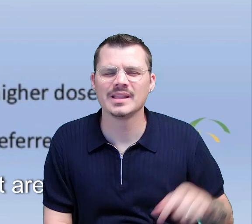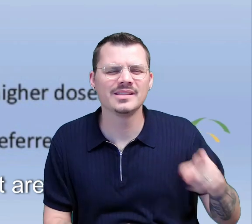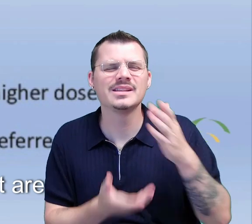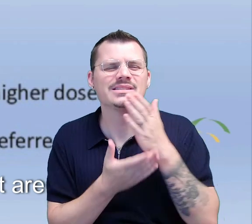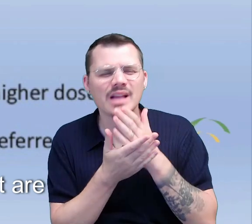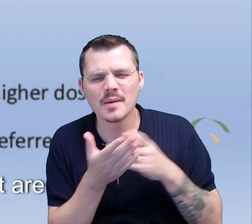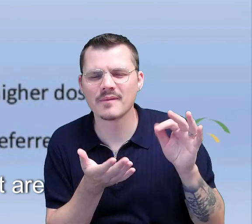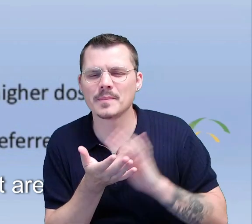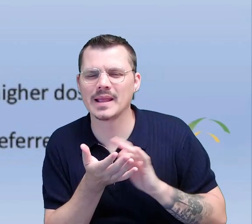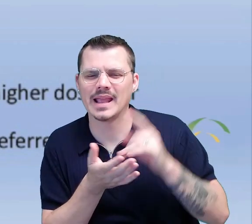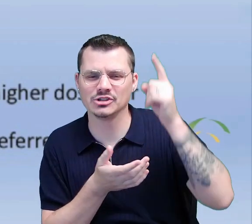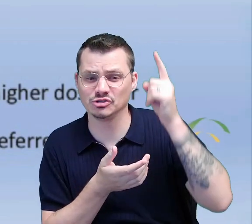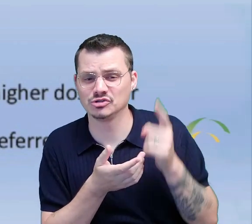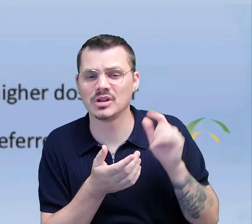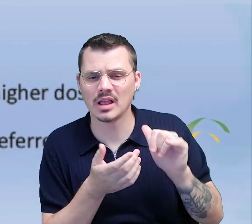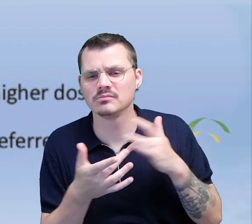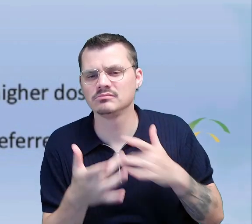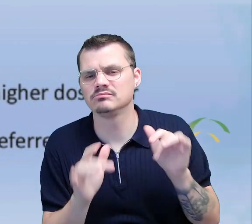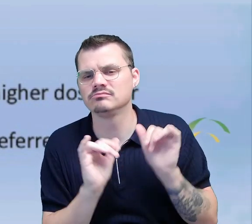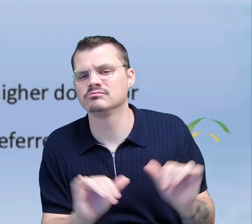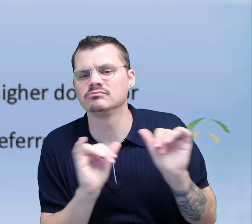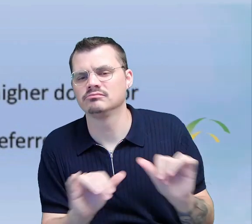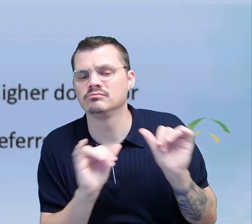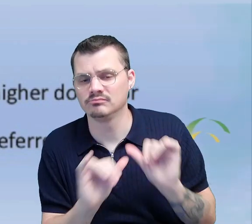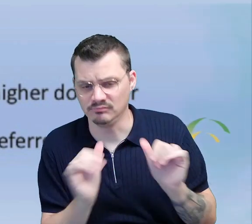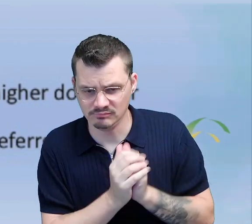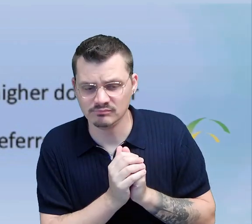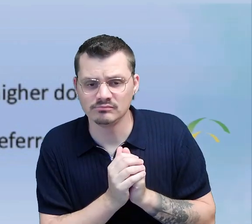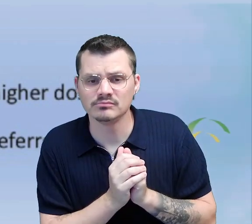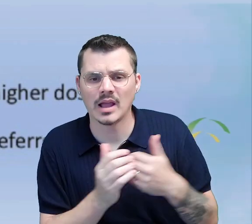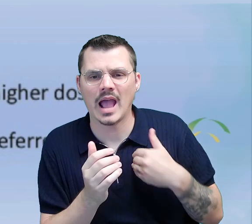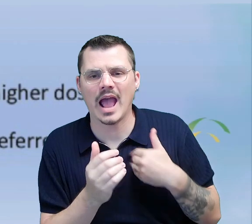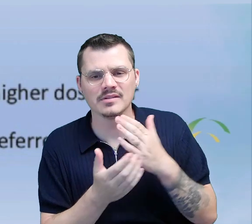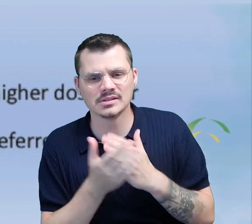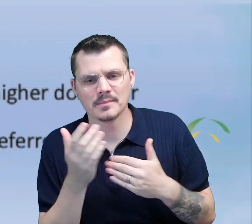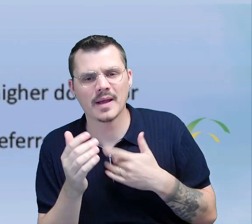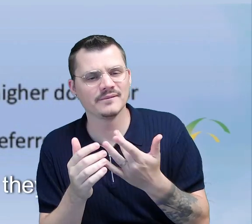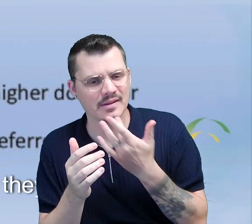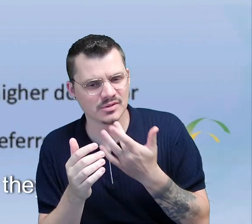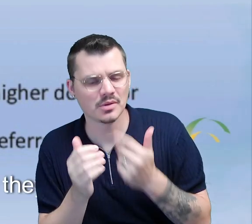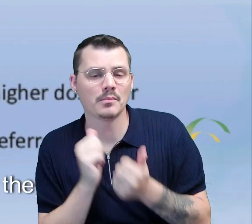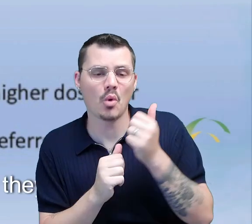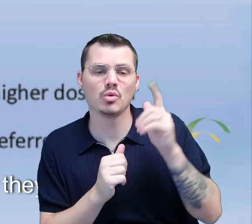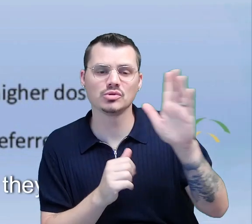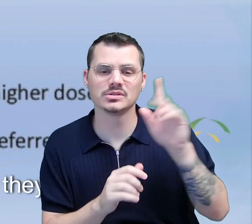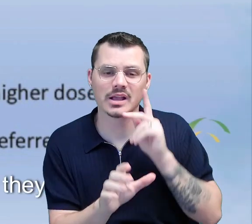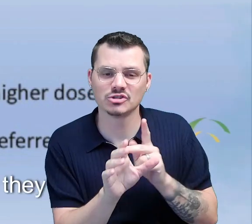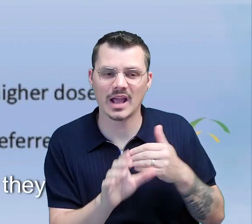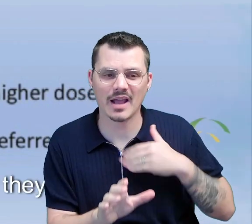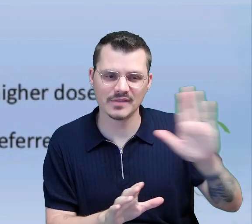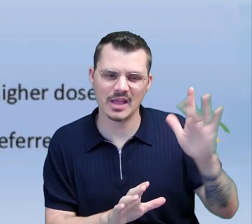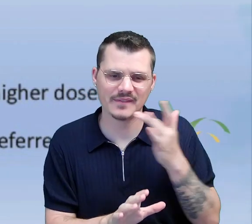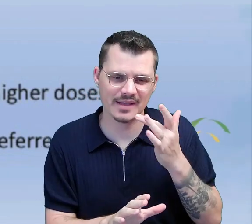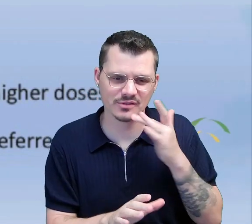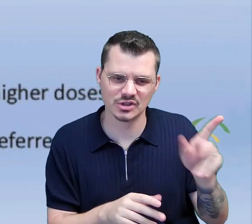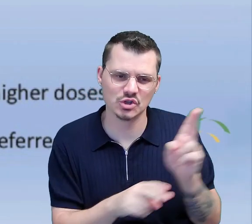These are some of the medicines that are pretty commonly used. I have favorites. Most psychiatrists have favorites that